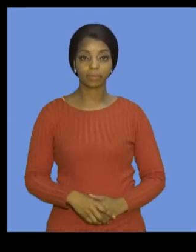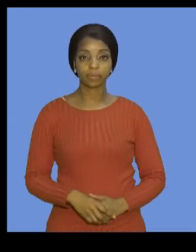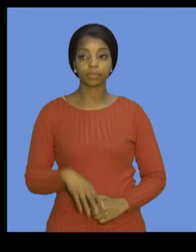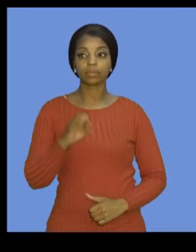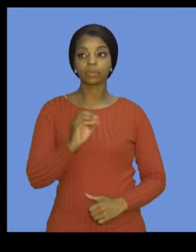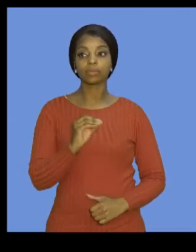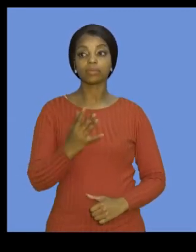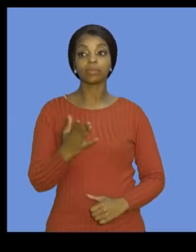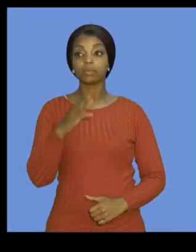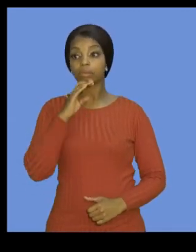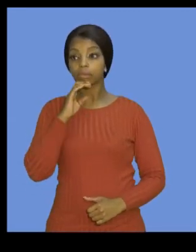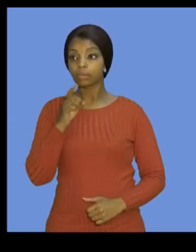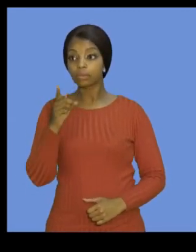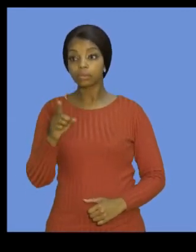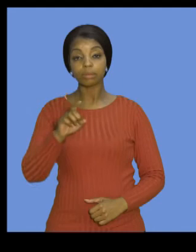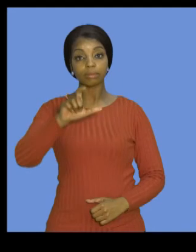that this is